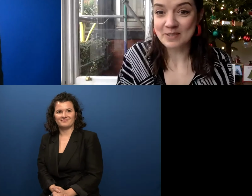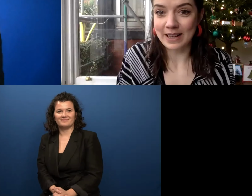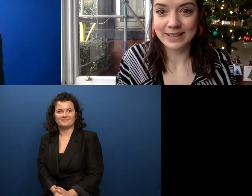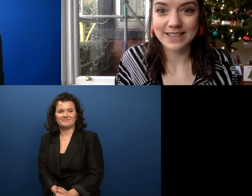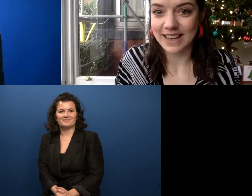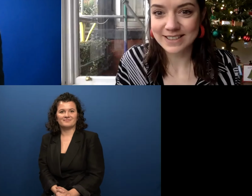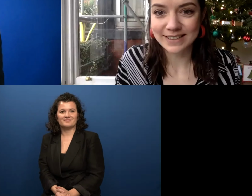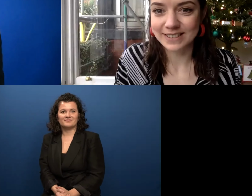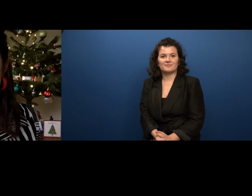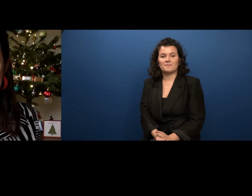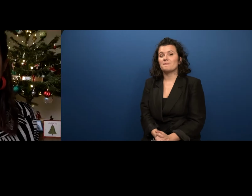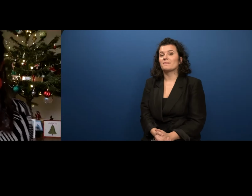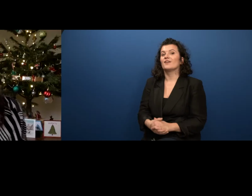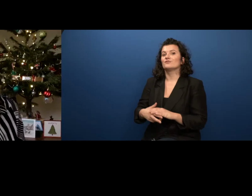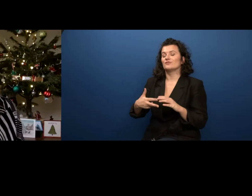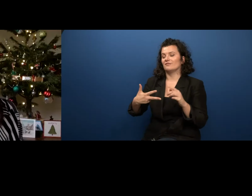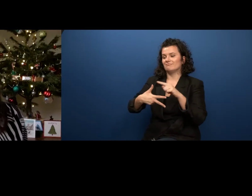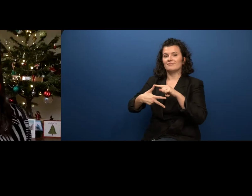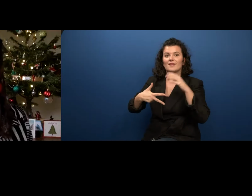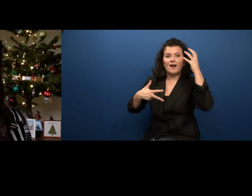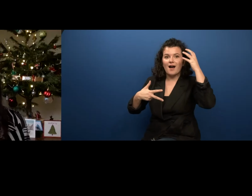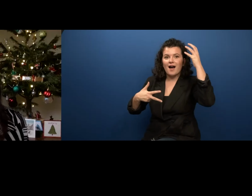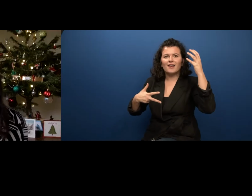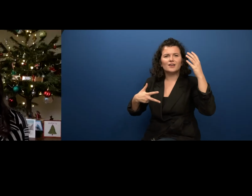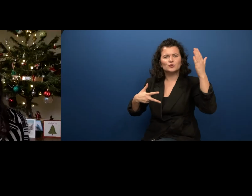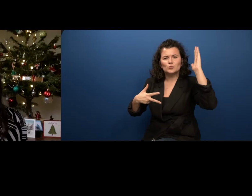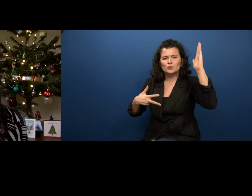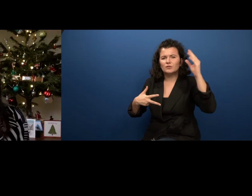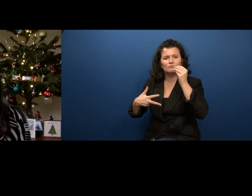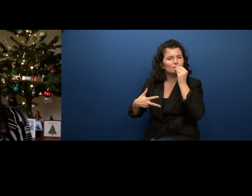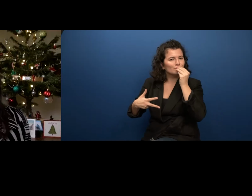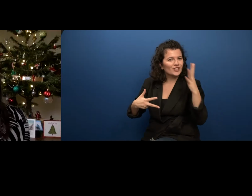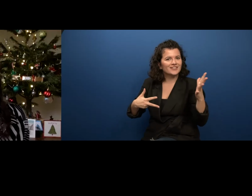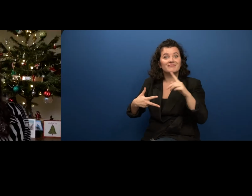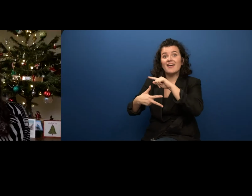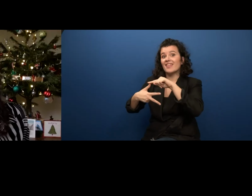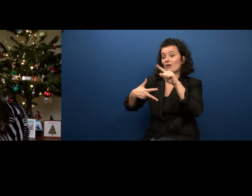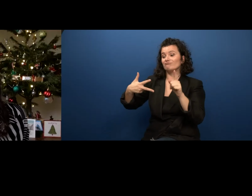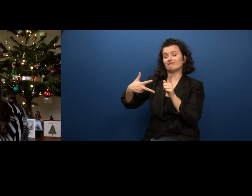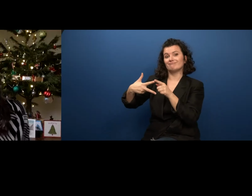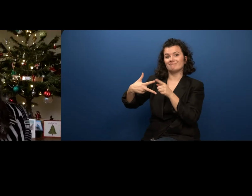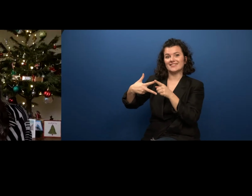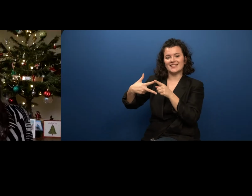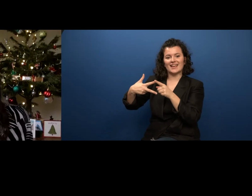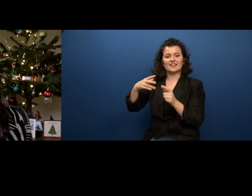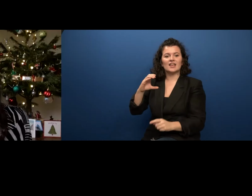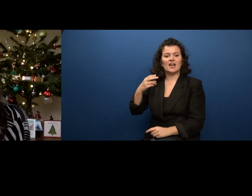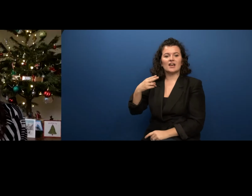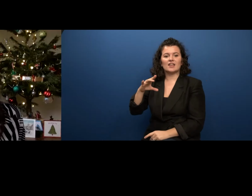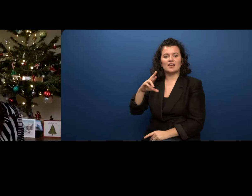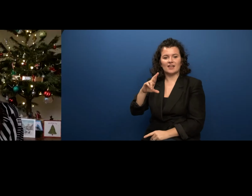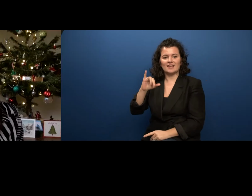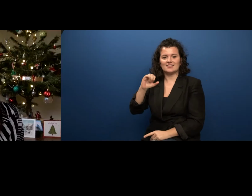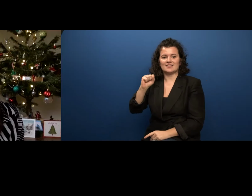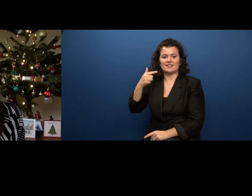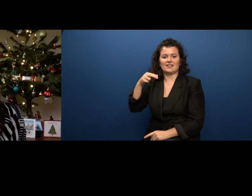following on from Alex's excellent presentation, we're going to move on to our second speaker, Christine Candy, who is